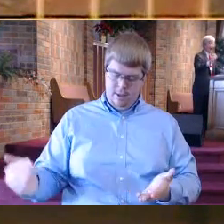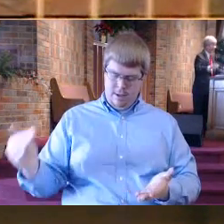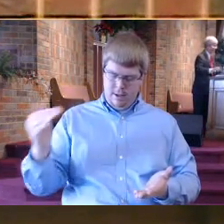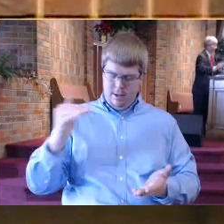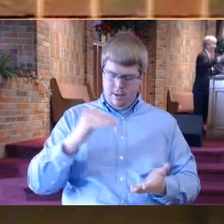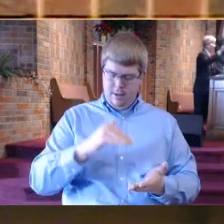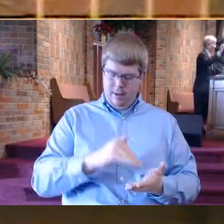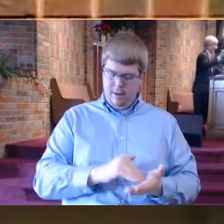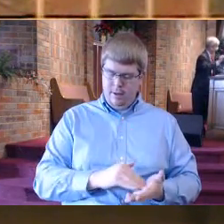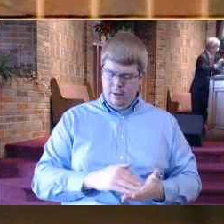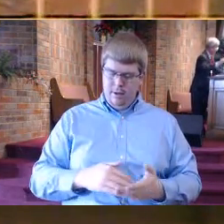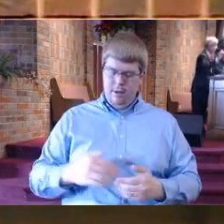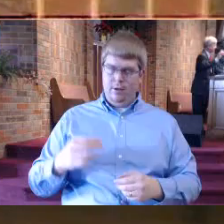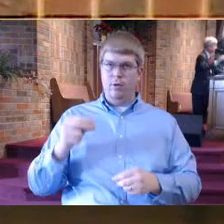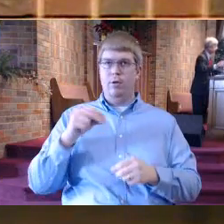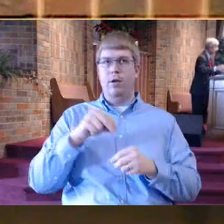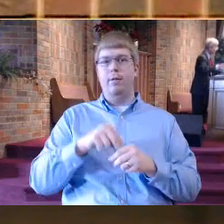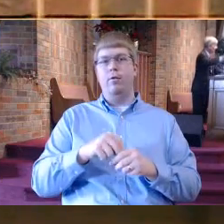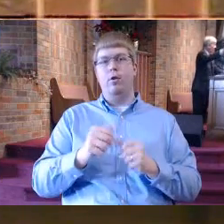back again,